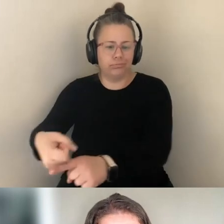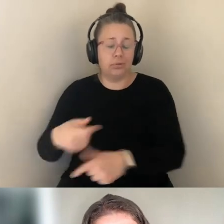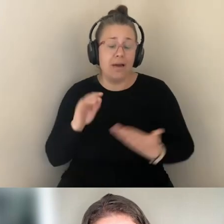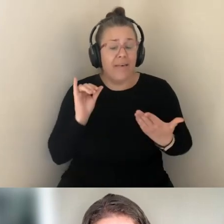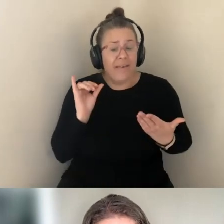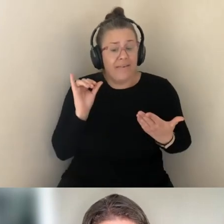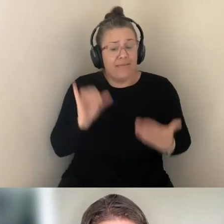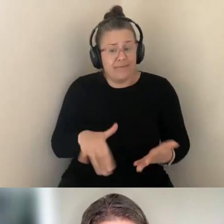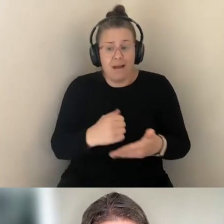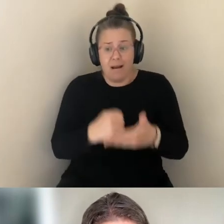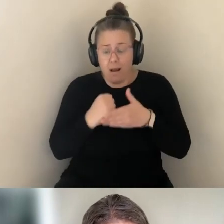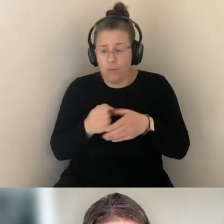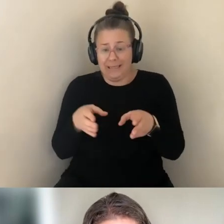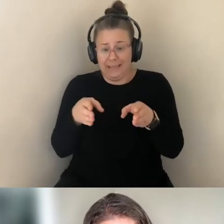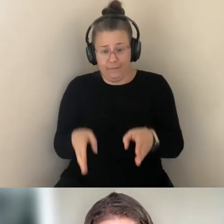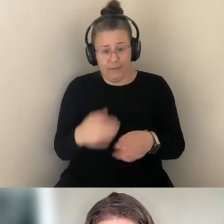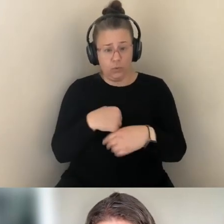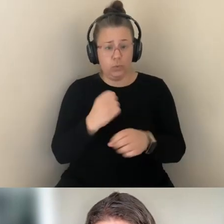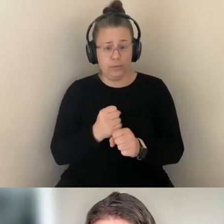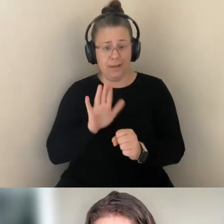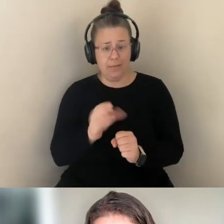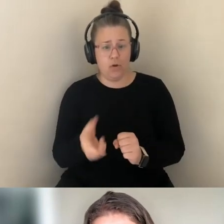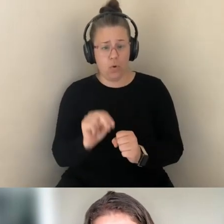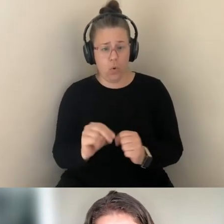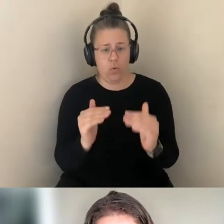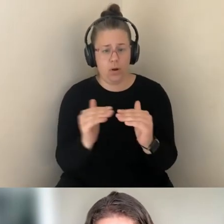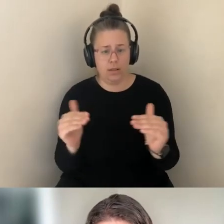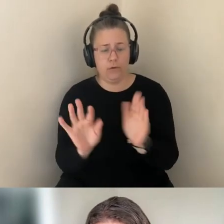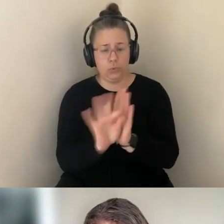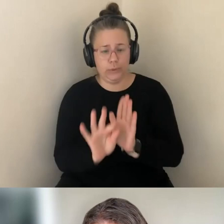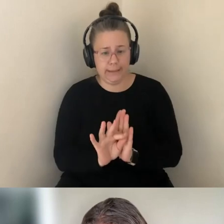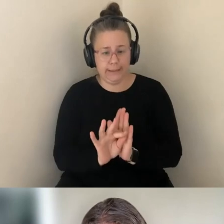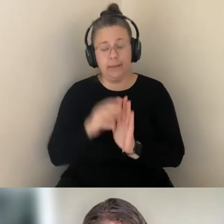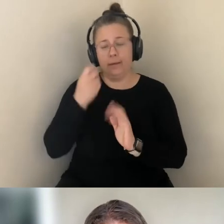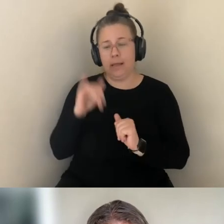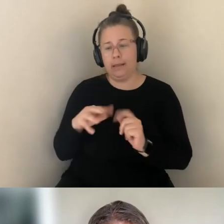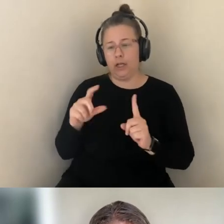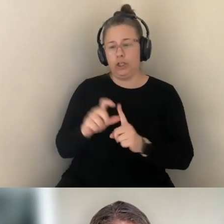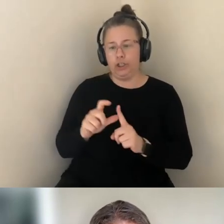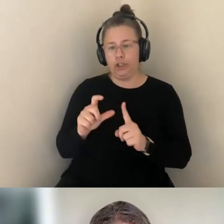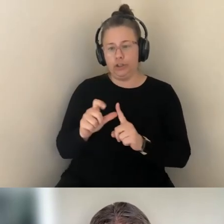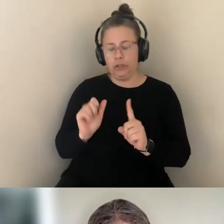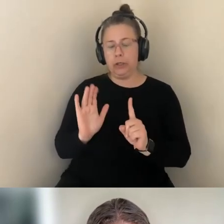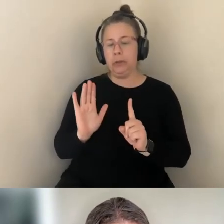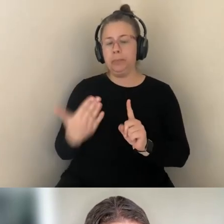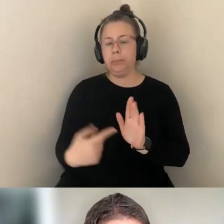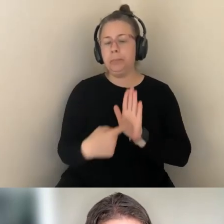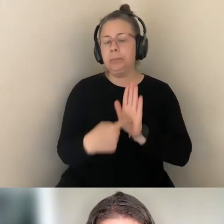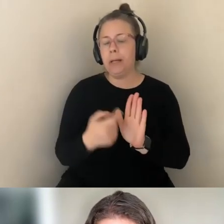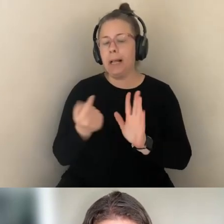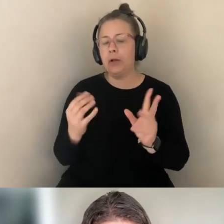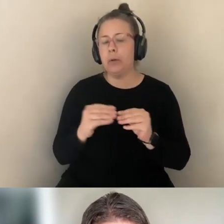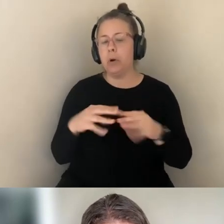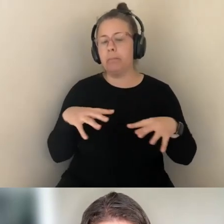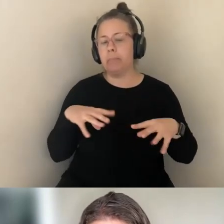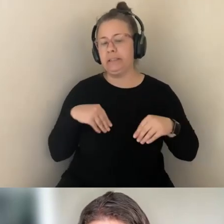choices. The term itself has been debated, I think, because it does imply maybe a more passive stance. And I prefer now the term that my